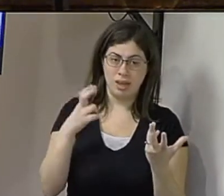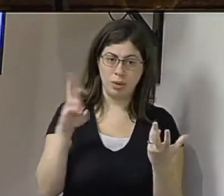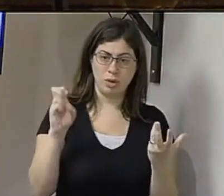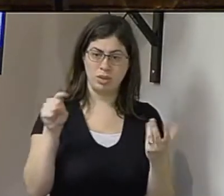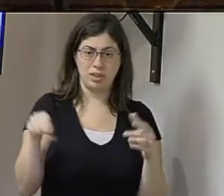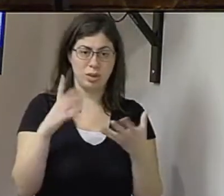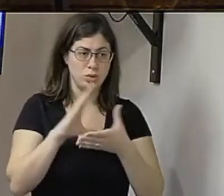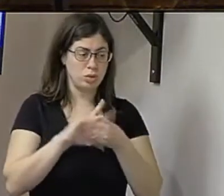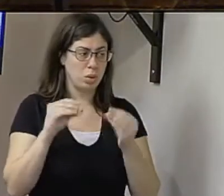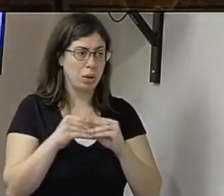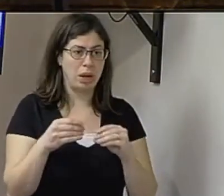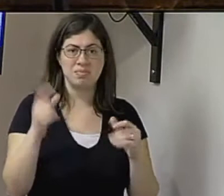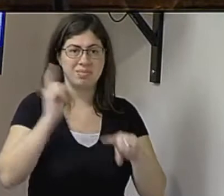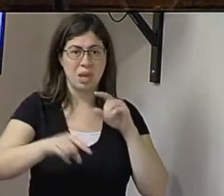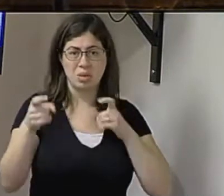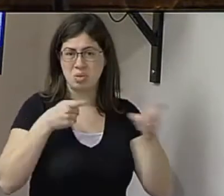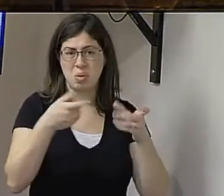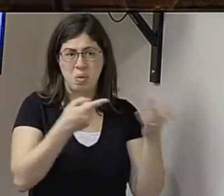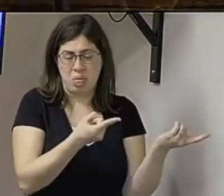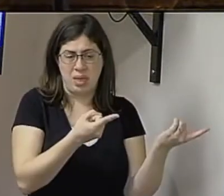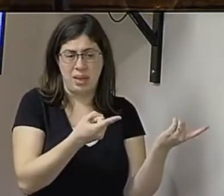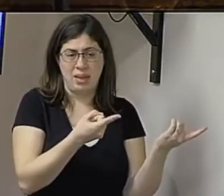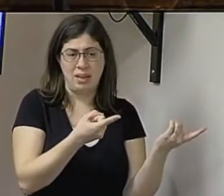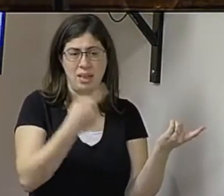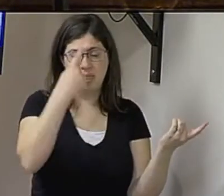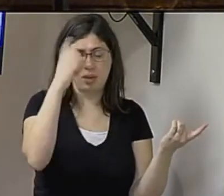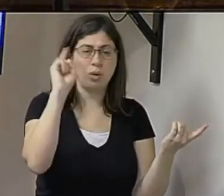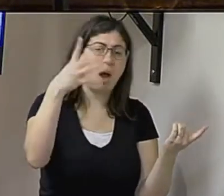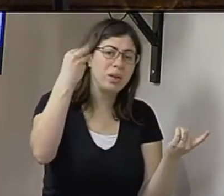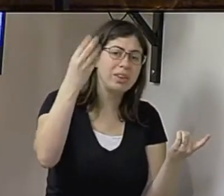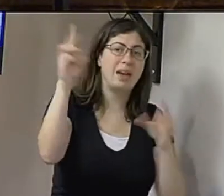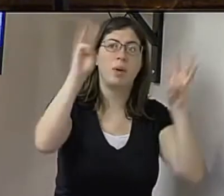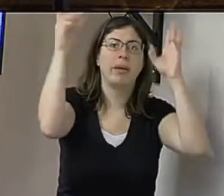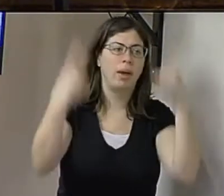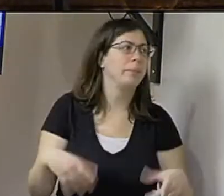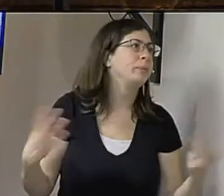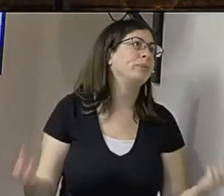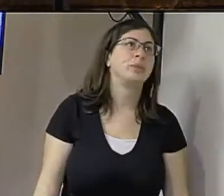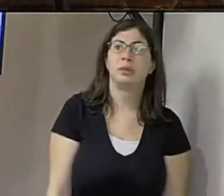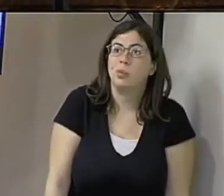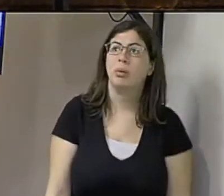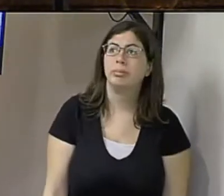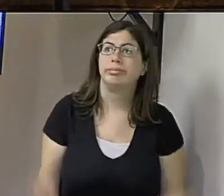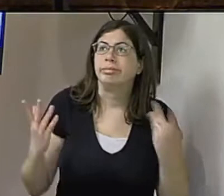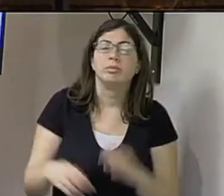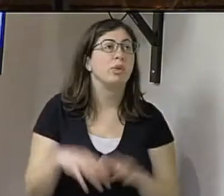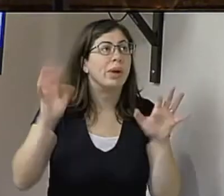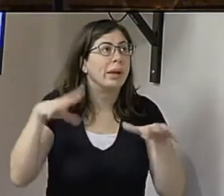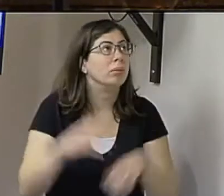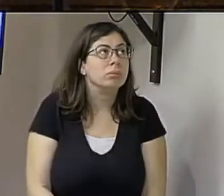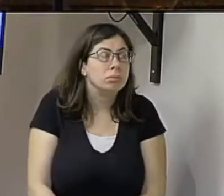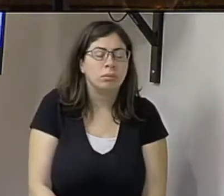in the story have no control over. It's almost like, it's like when you go outside and the weather happens, right? You just like, well, here we are, now it's raining,